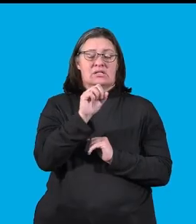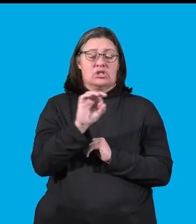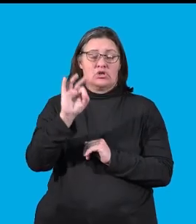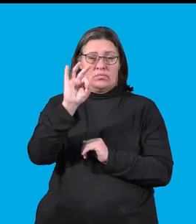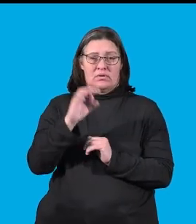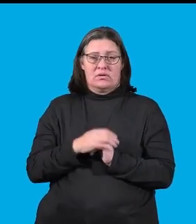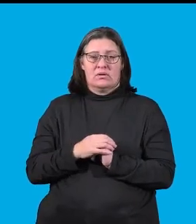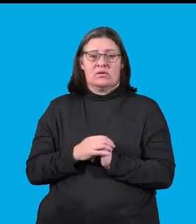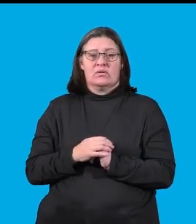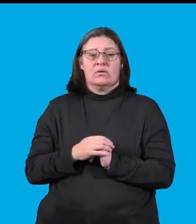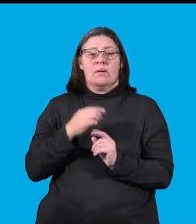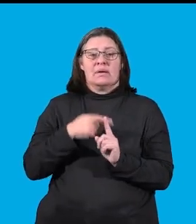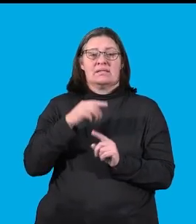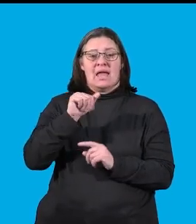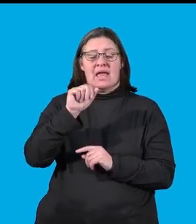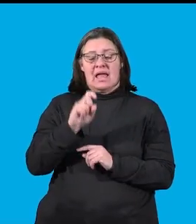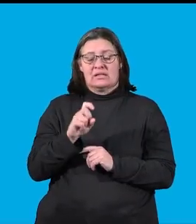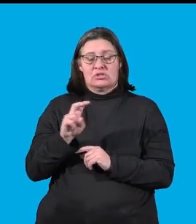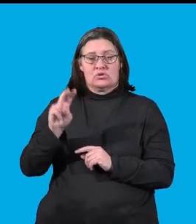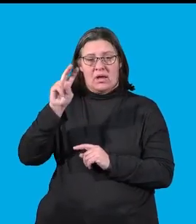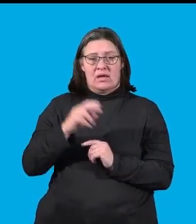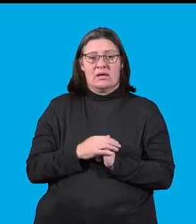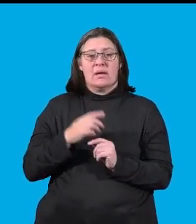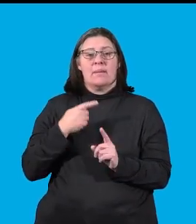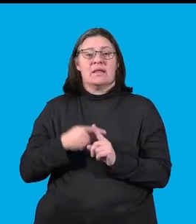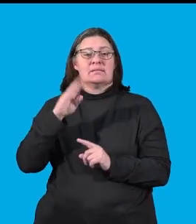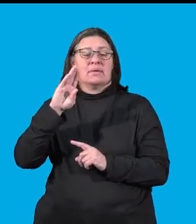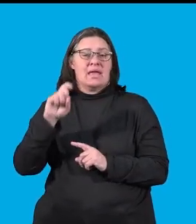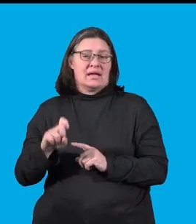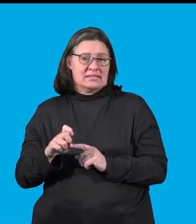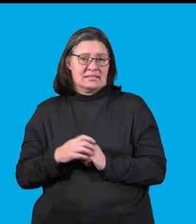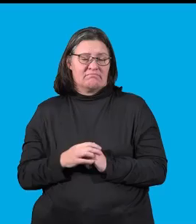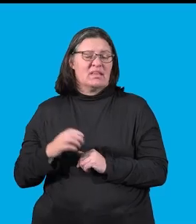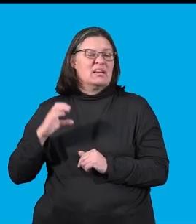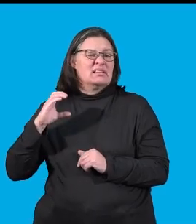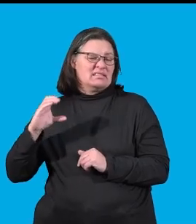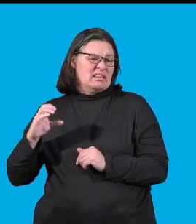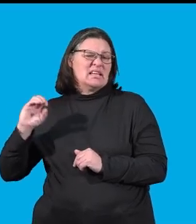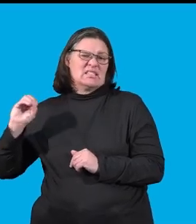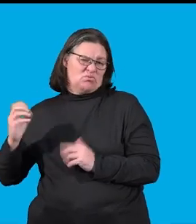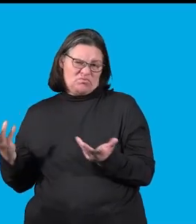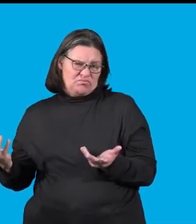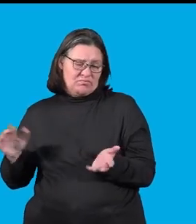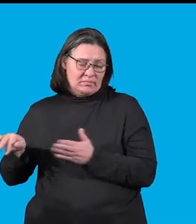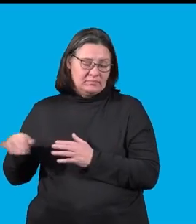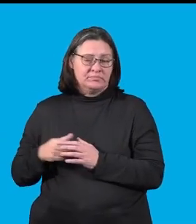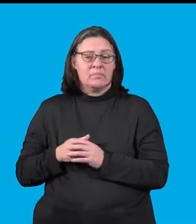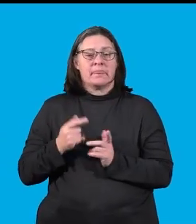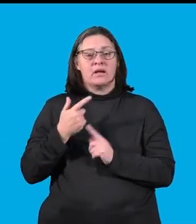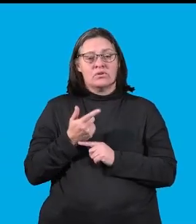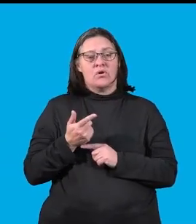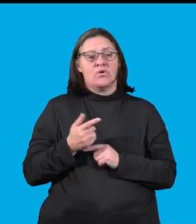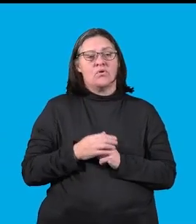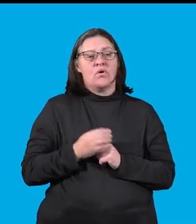cubed plus ax squared plus bx. C is 0. All right? The